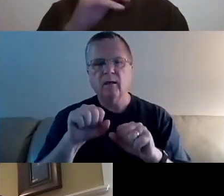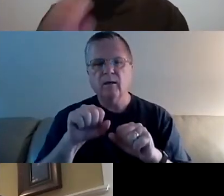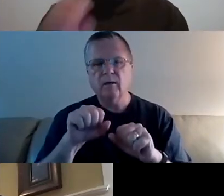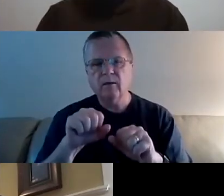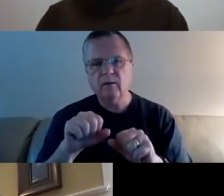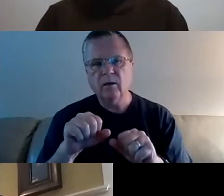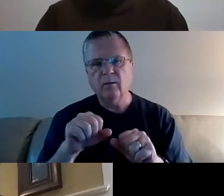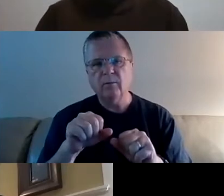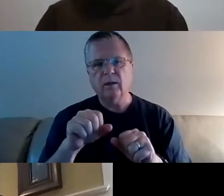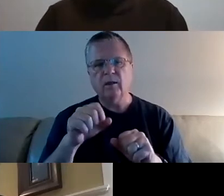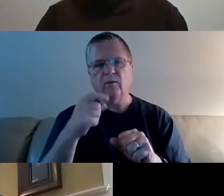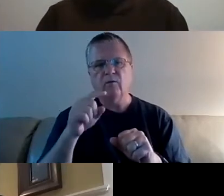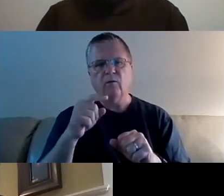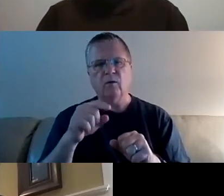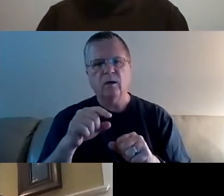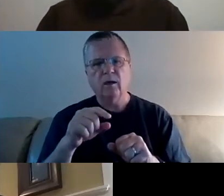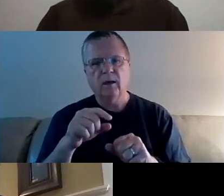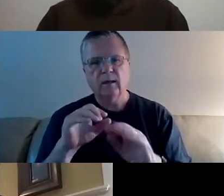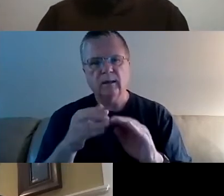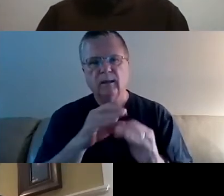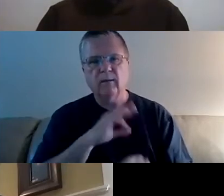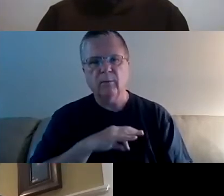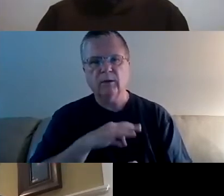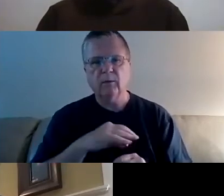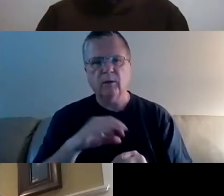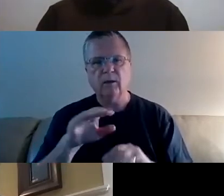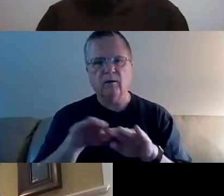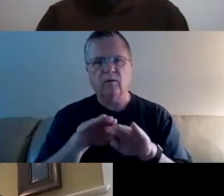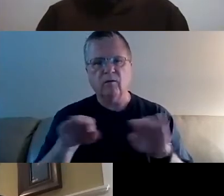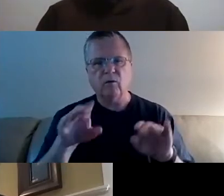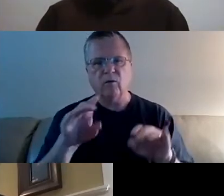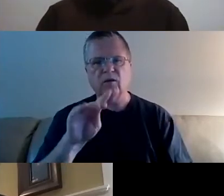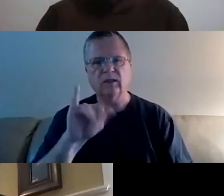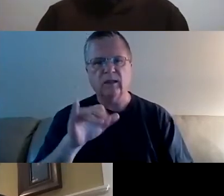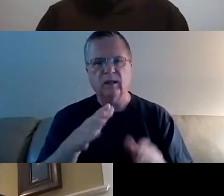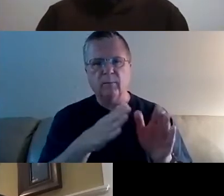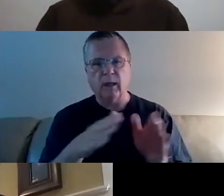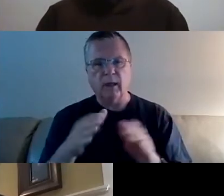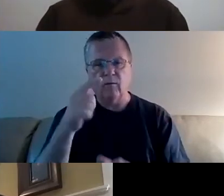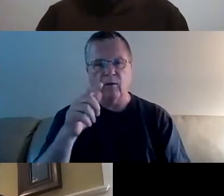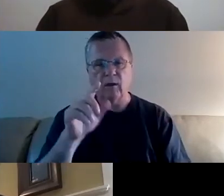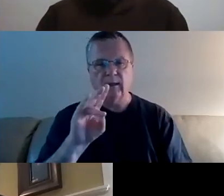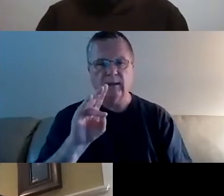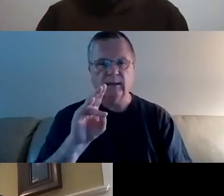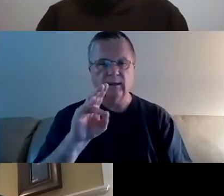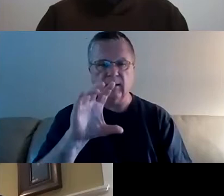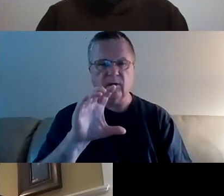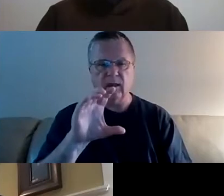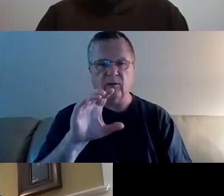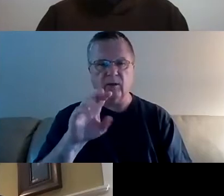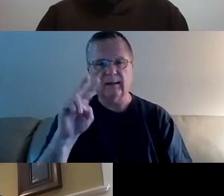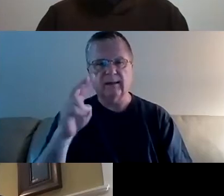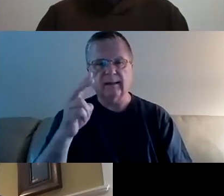City of Pittsburgh's official sewer facilities plan for 700 Second Avenue.